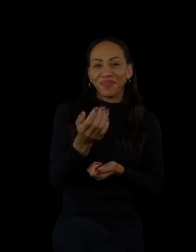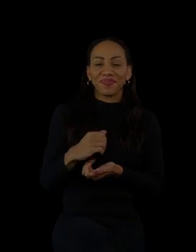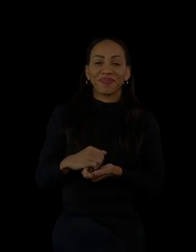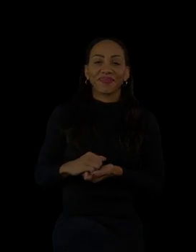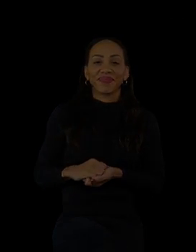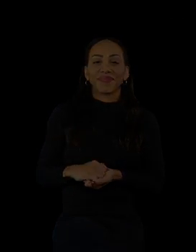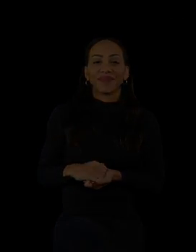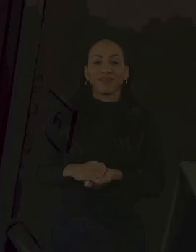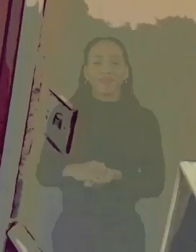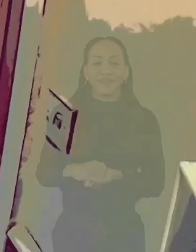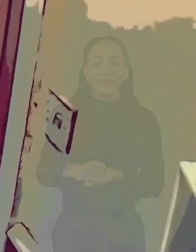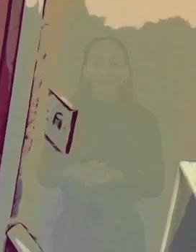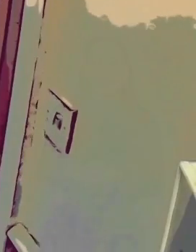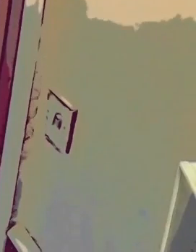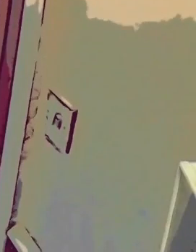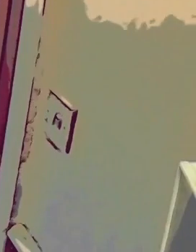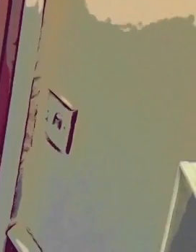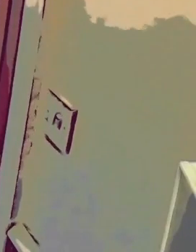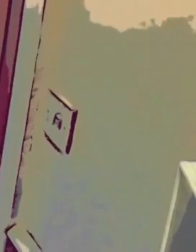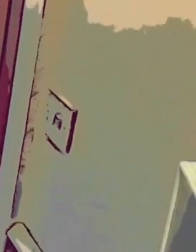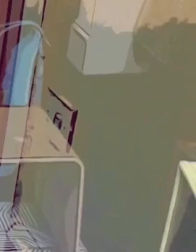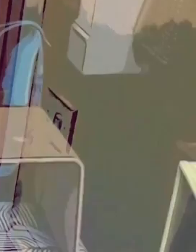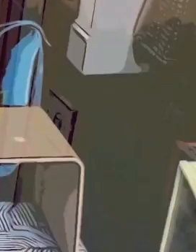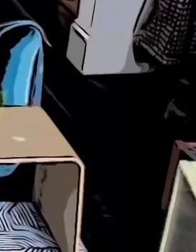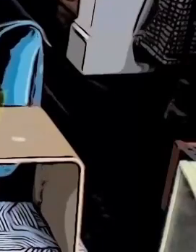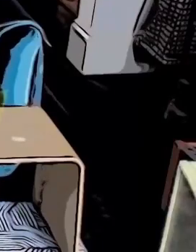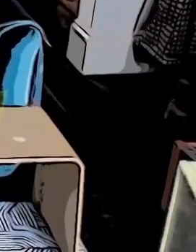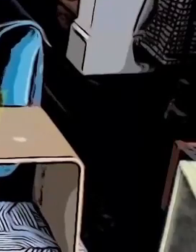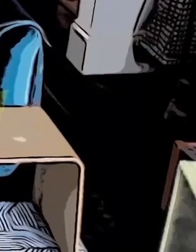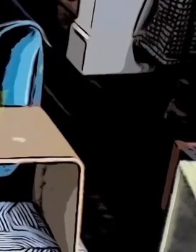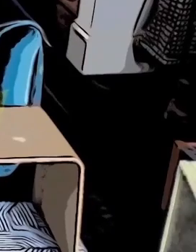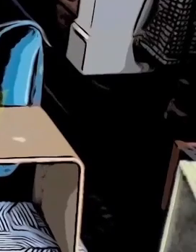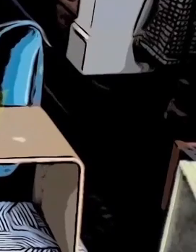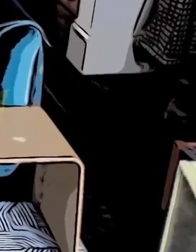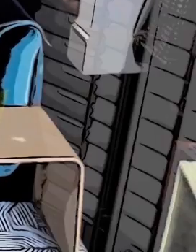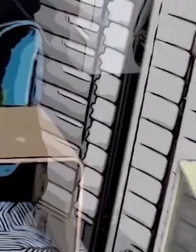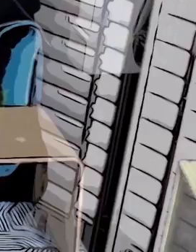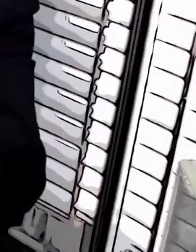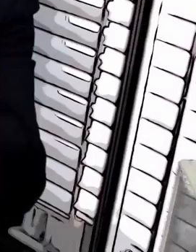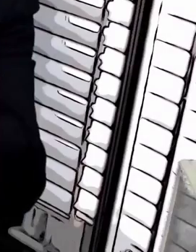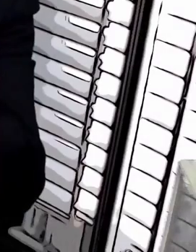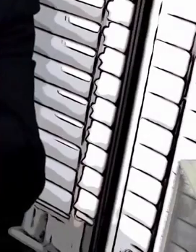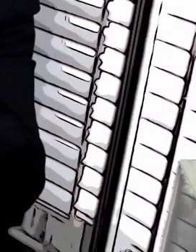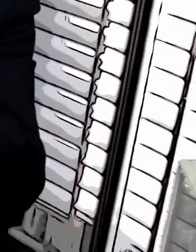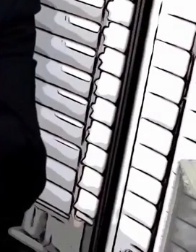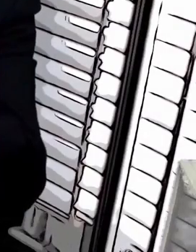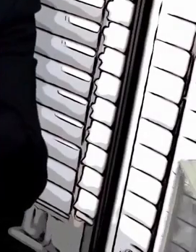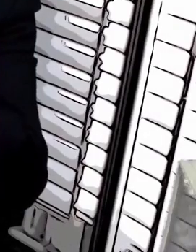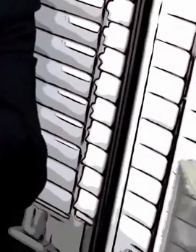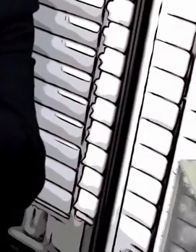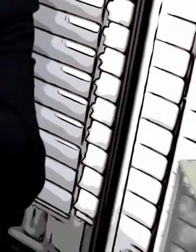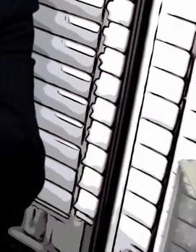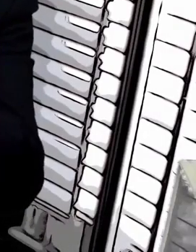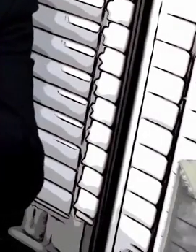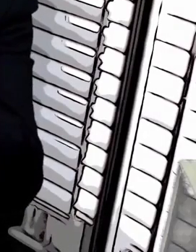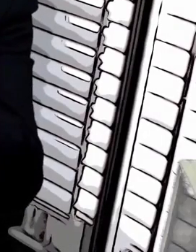hope audio is playing back for you. Well, come on, open up. Wait a minute. Push it on. Yeah. Push it on. He's like the